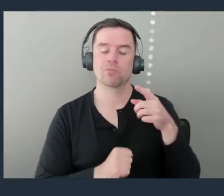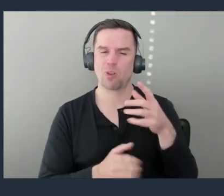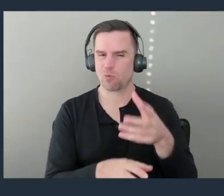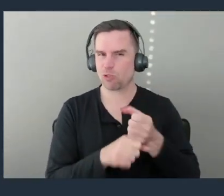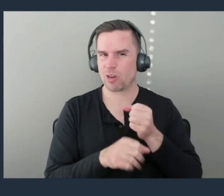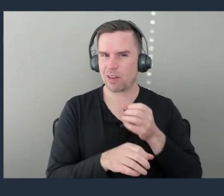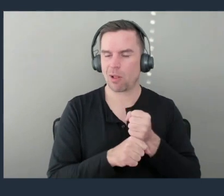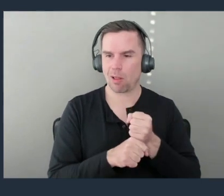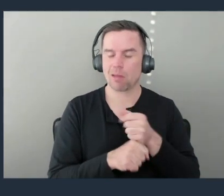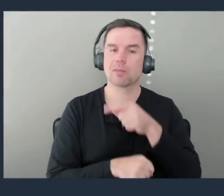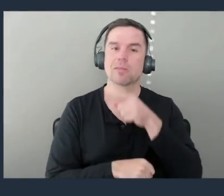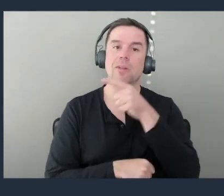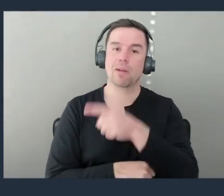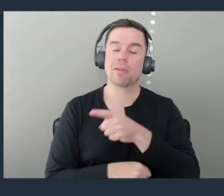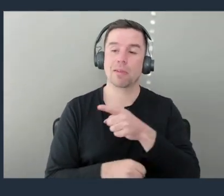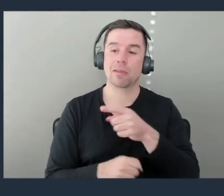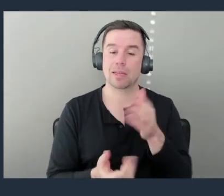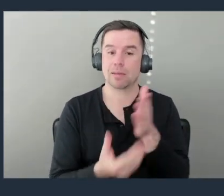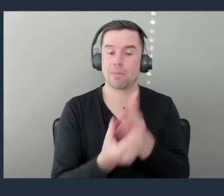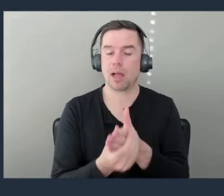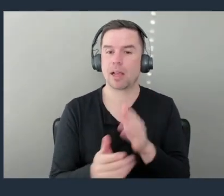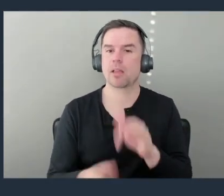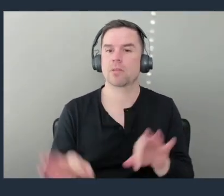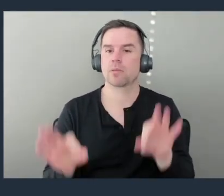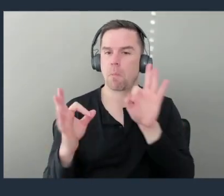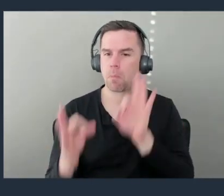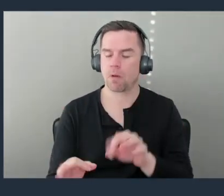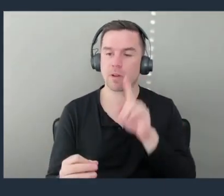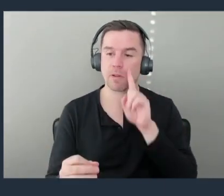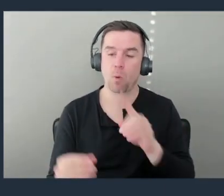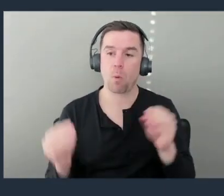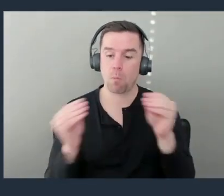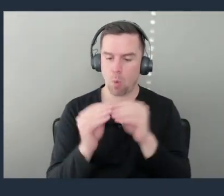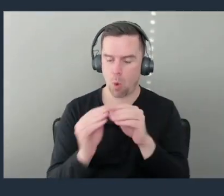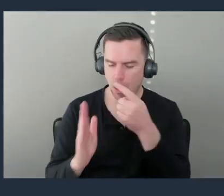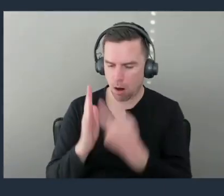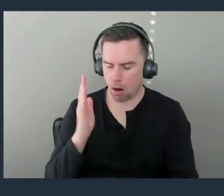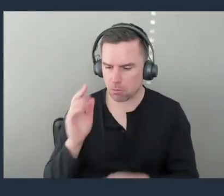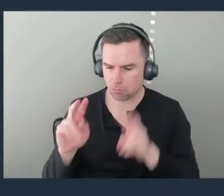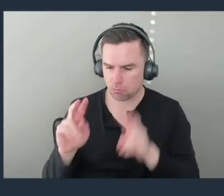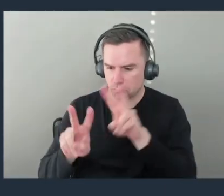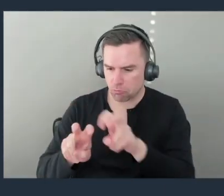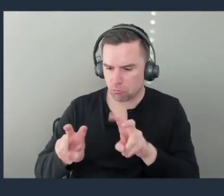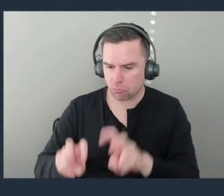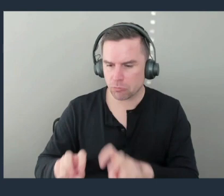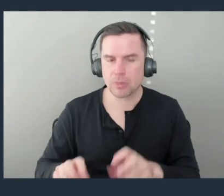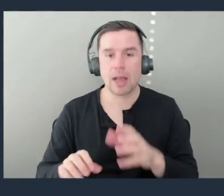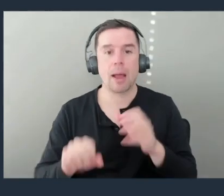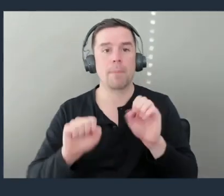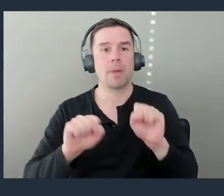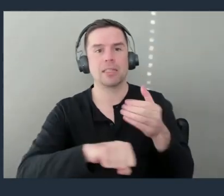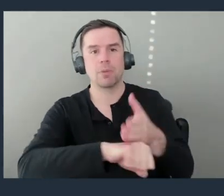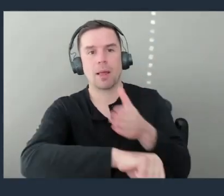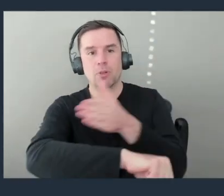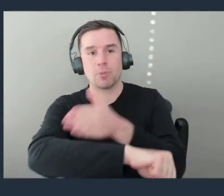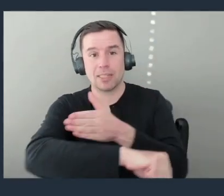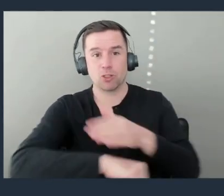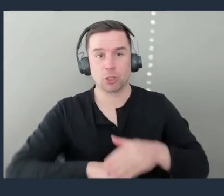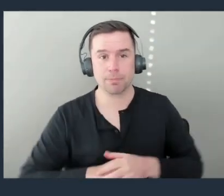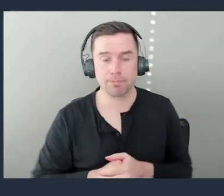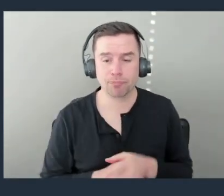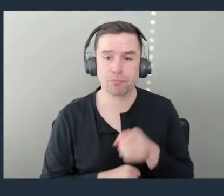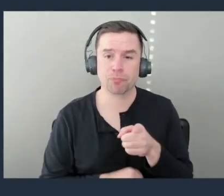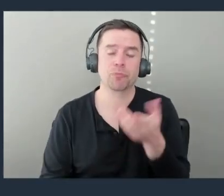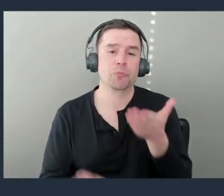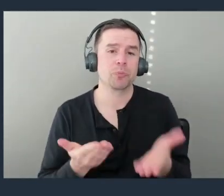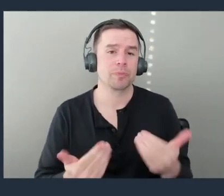candidate for further analysis and possible optimization. Now, in many cases, you might have a